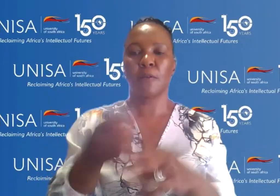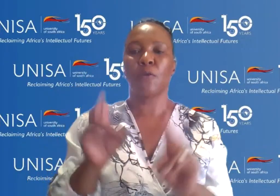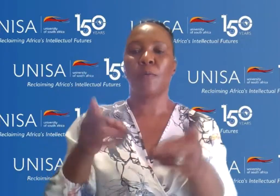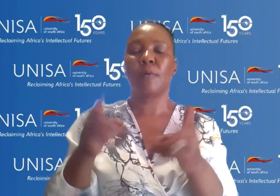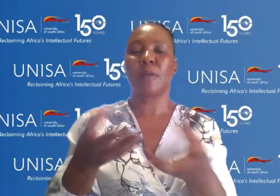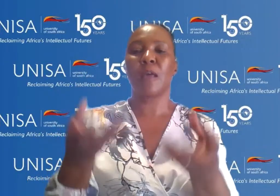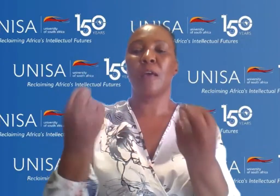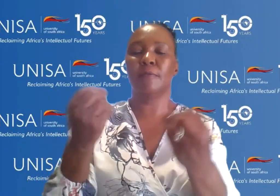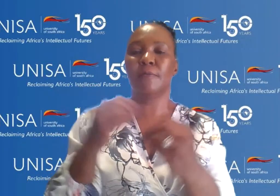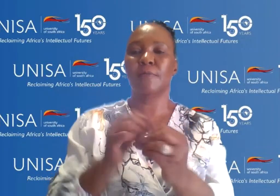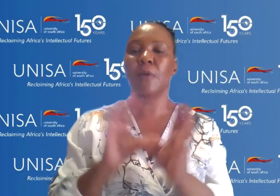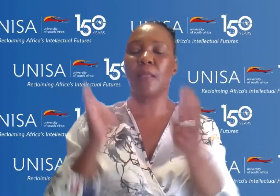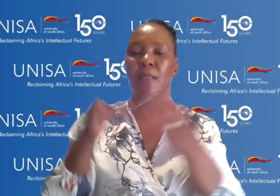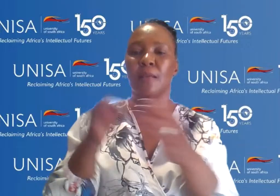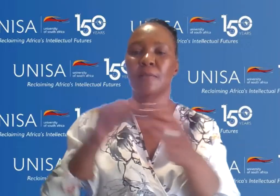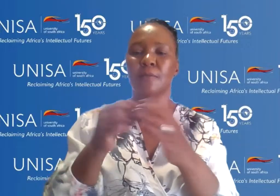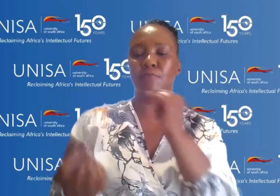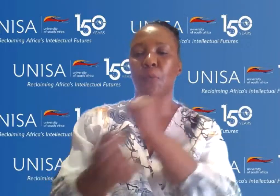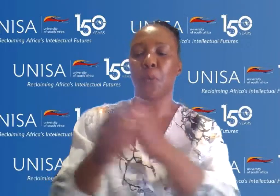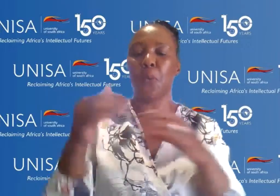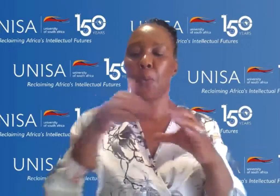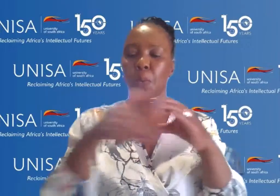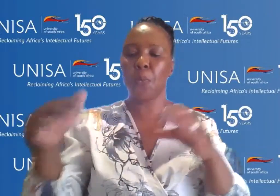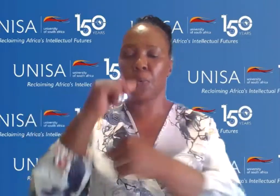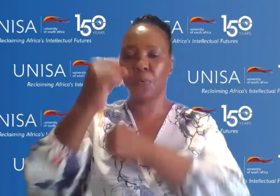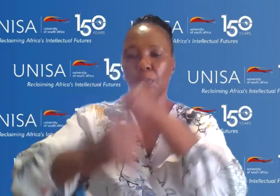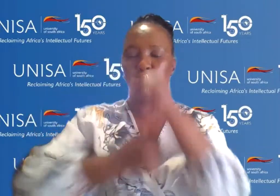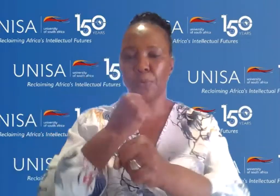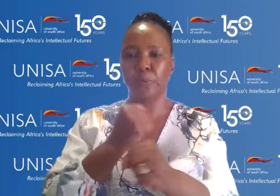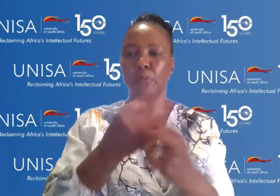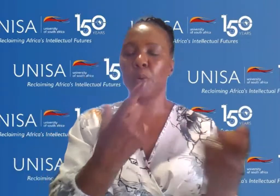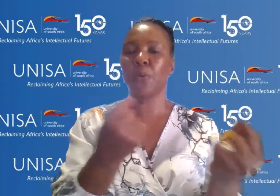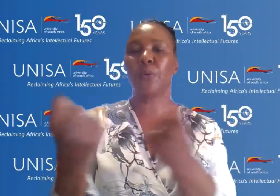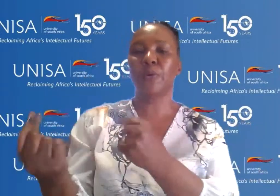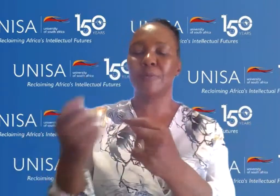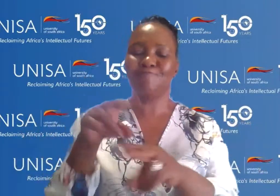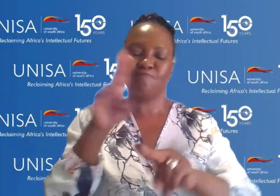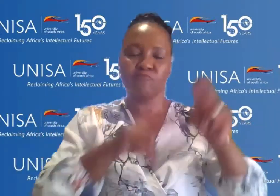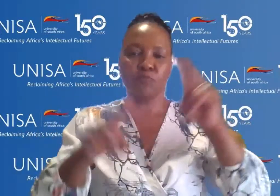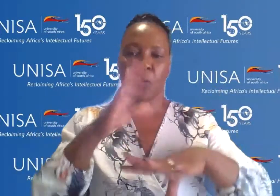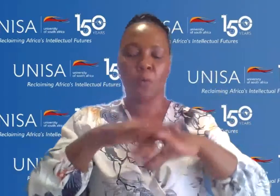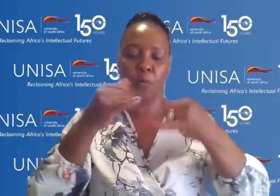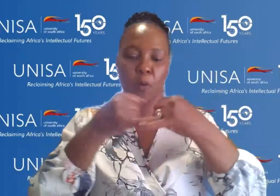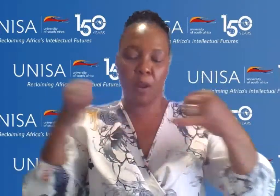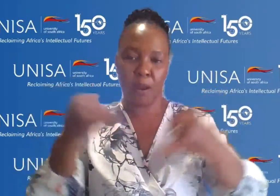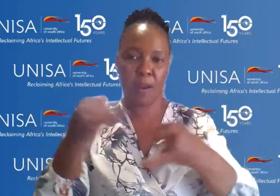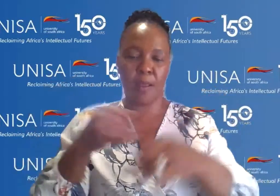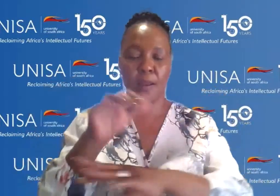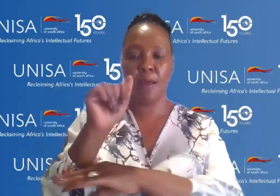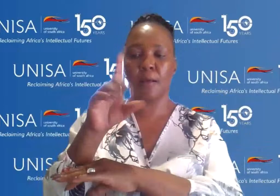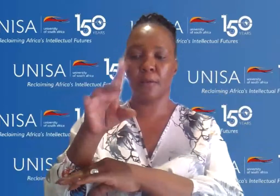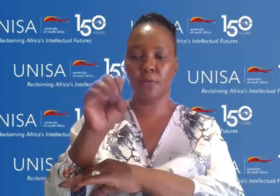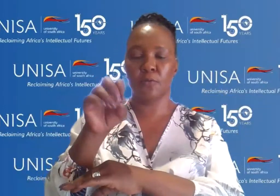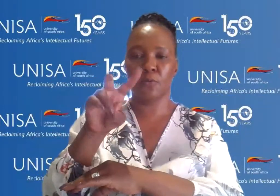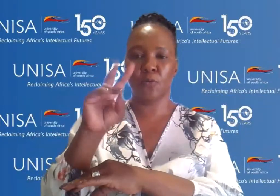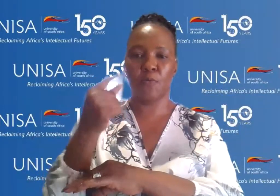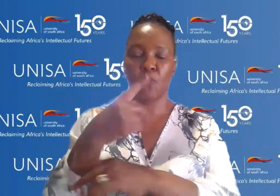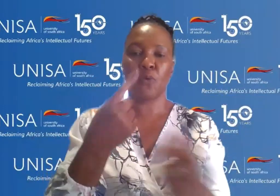whole year. So definitely do that. And of course, check the online, check with Adolf when we do our online stuff as